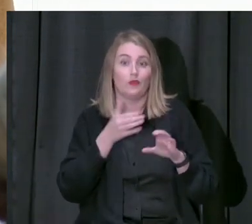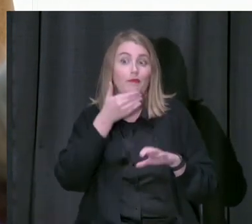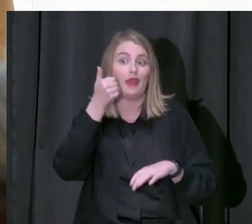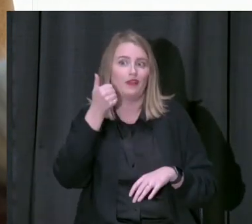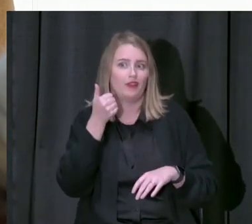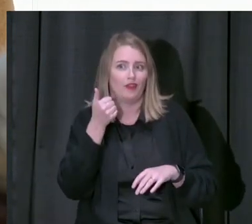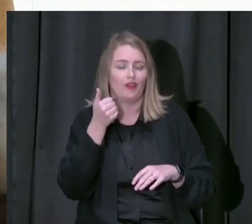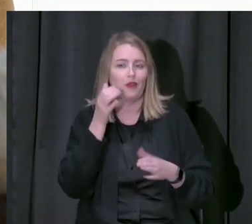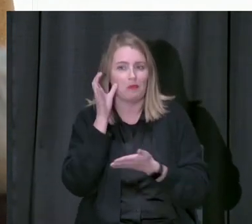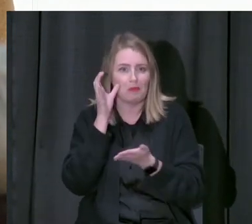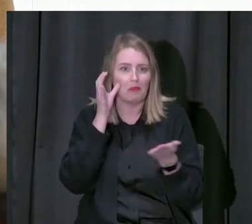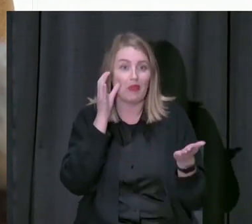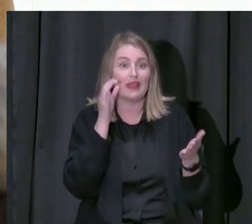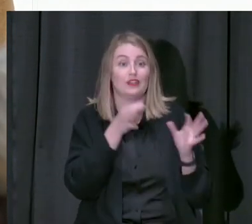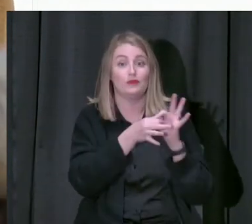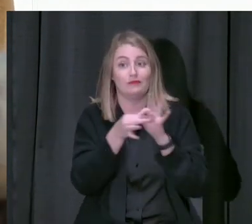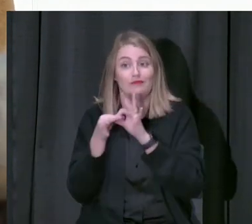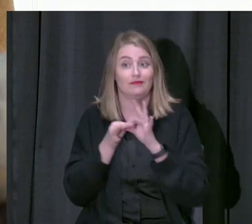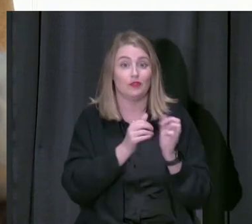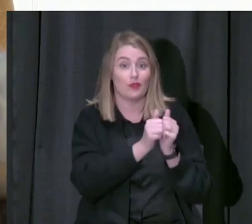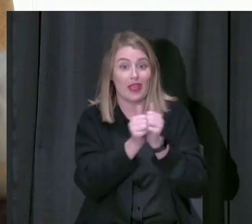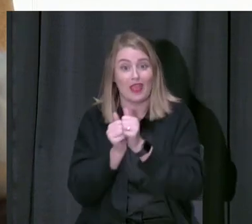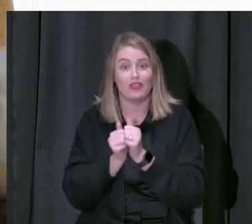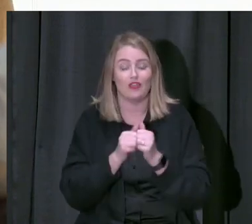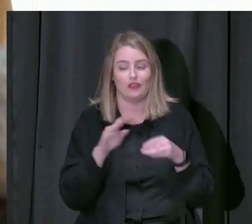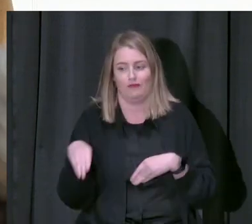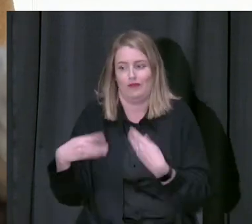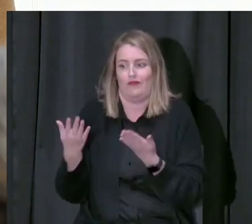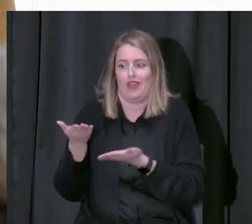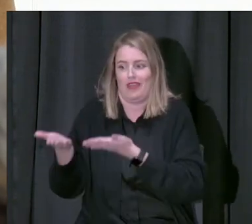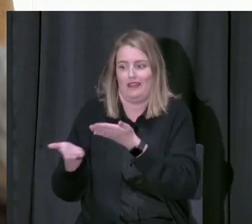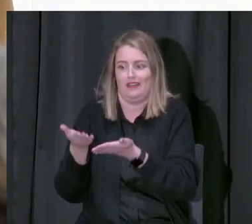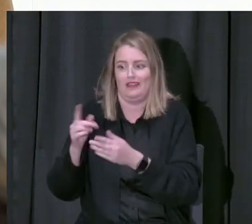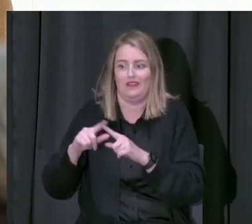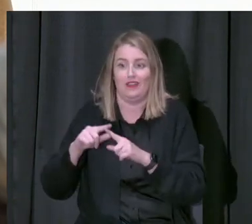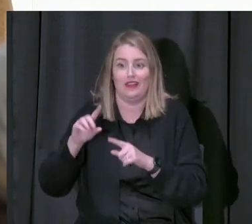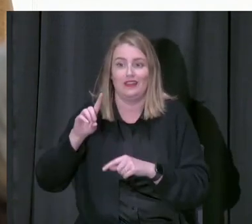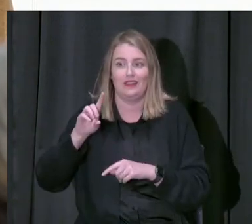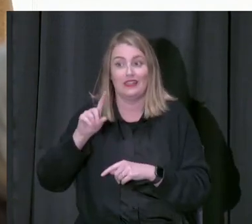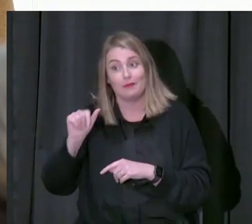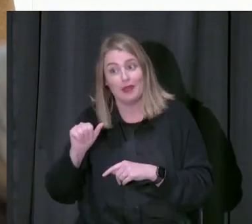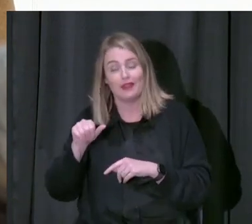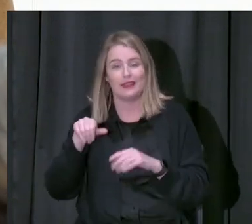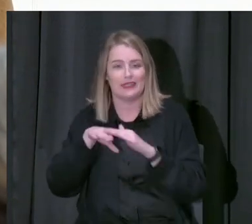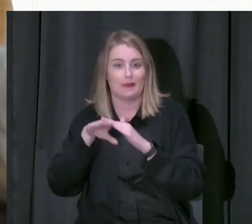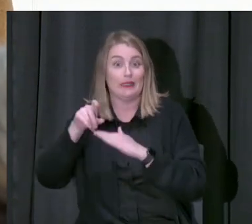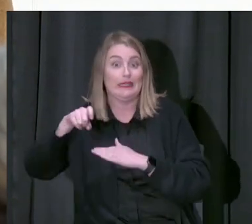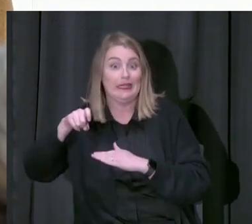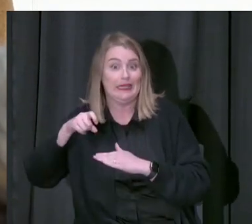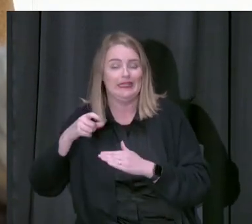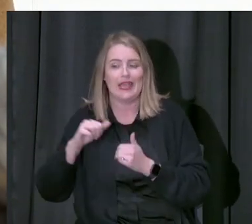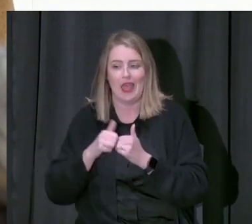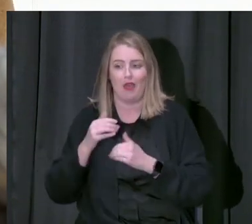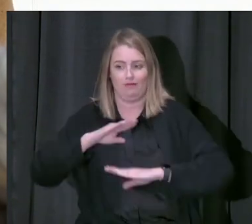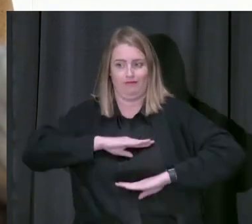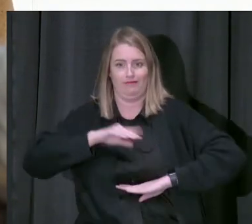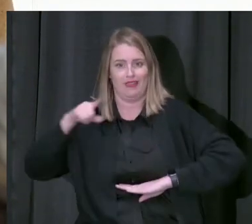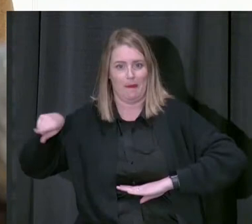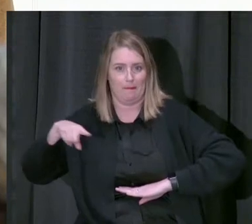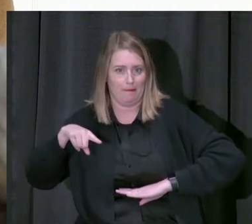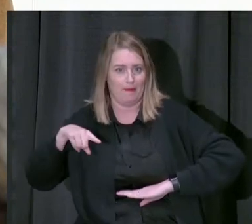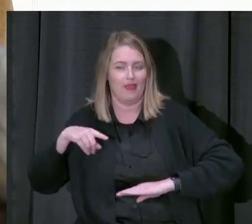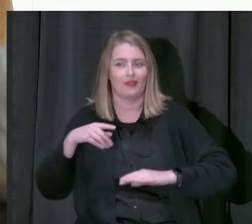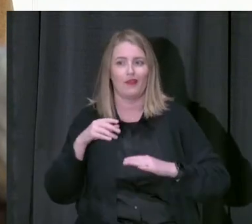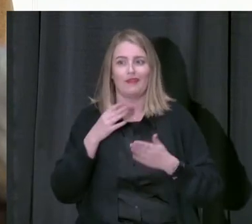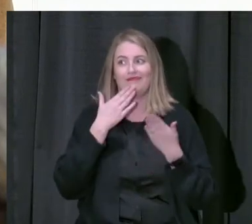collectively to delight the customer with accessibility needs. So thanks once again to the organizers